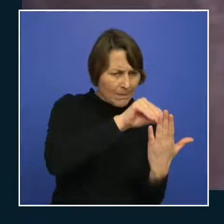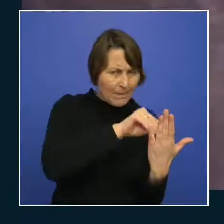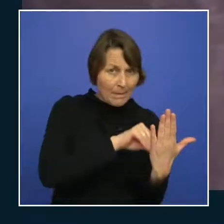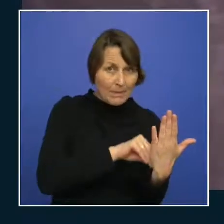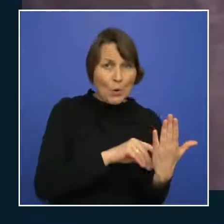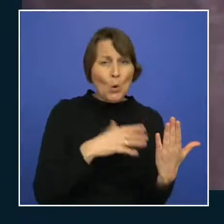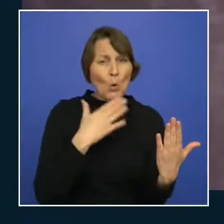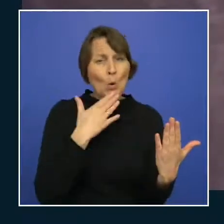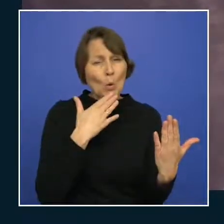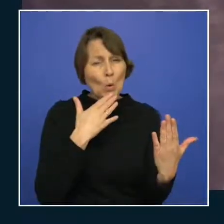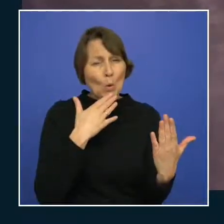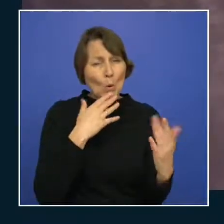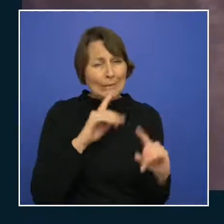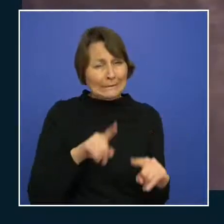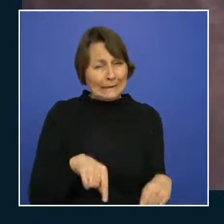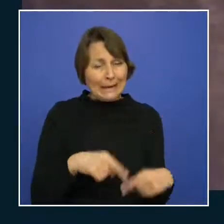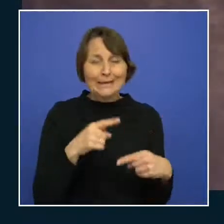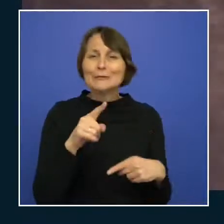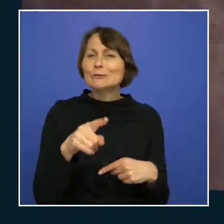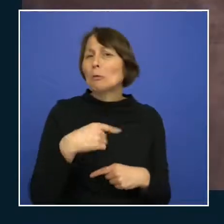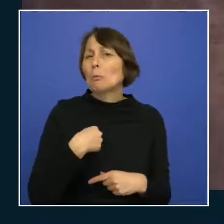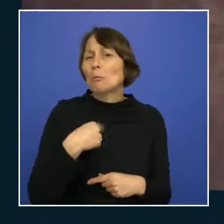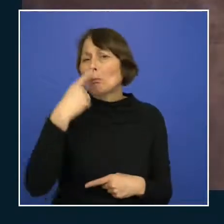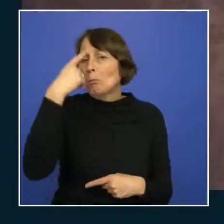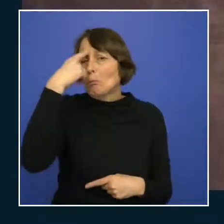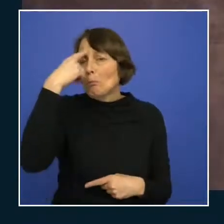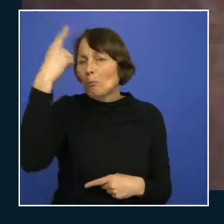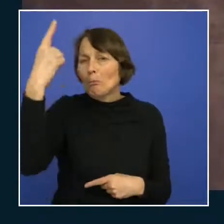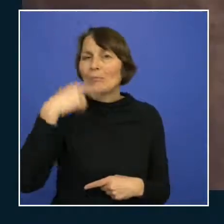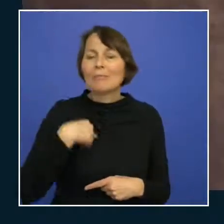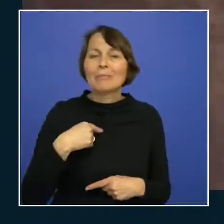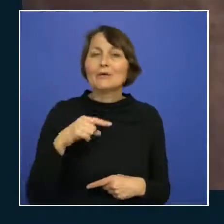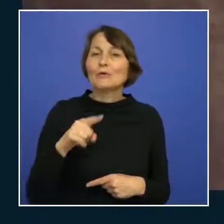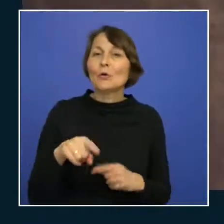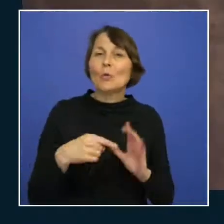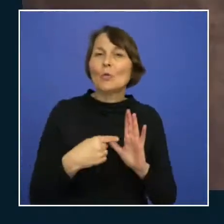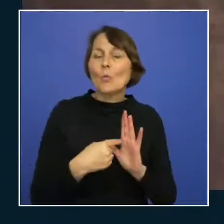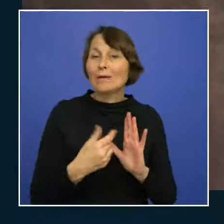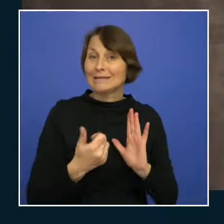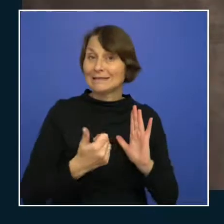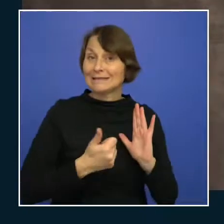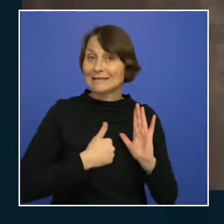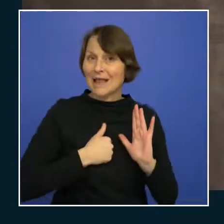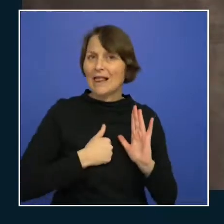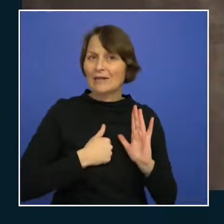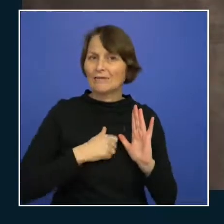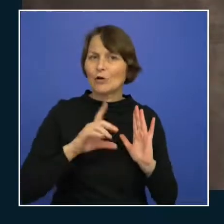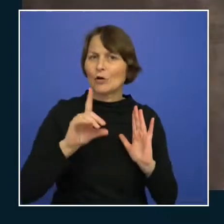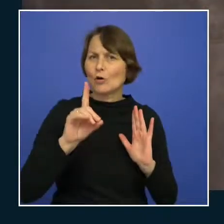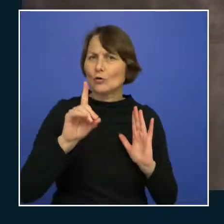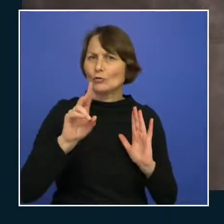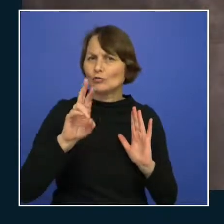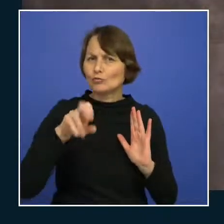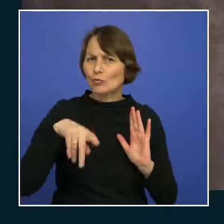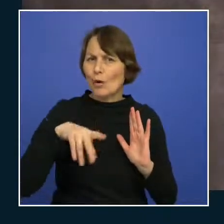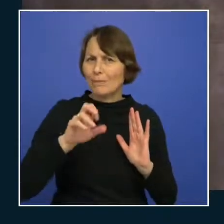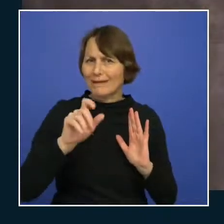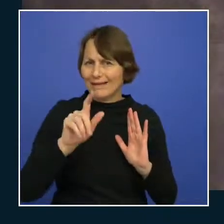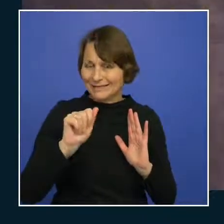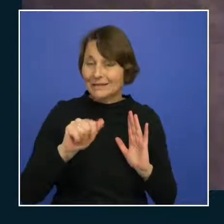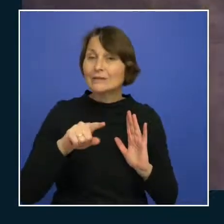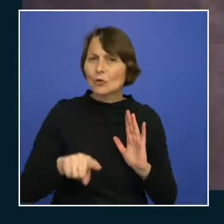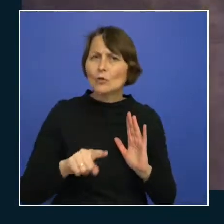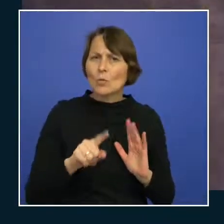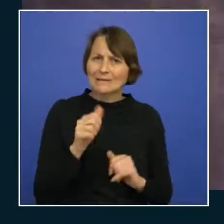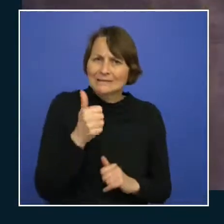challenging. So let's say you want to spin up a droplet by yourself and actually install your own database instance